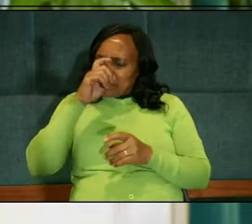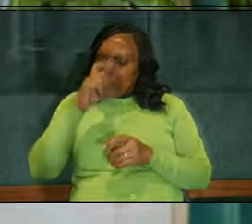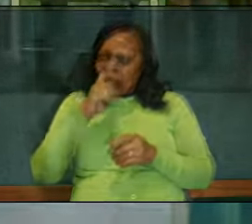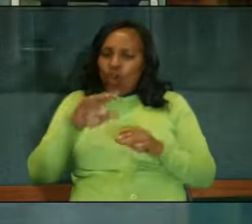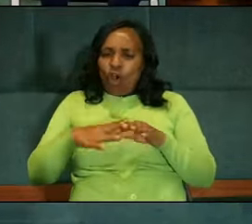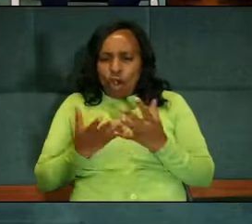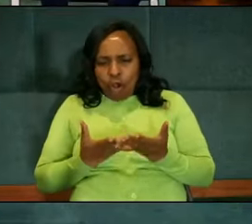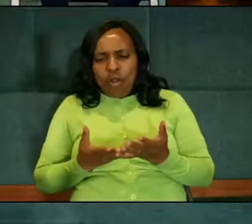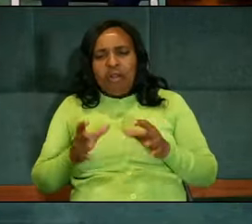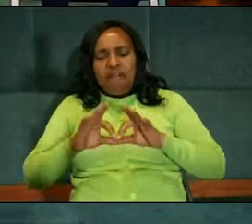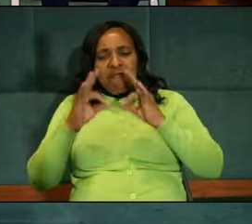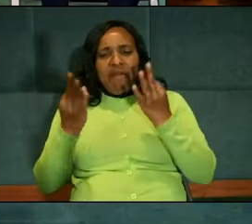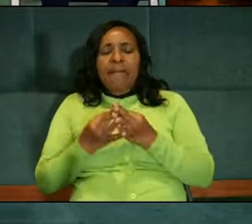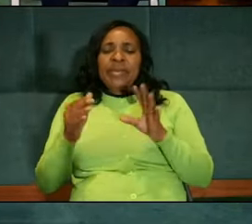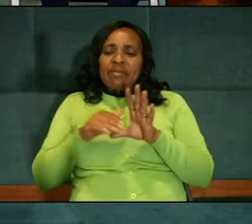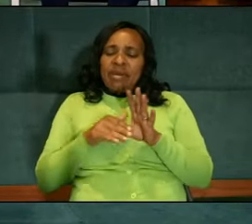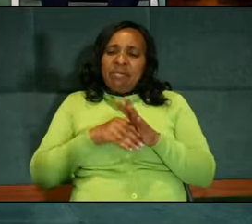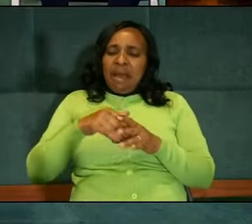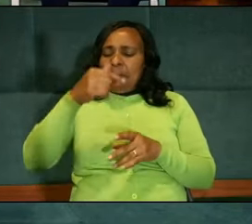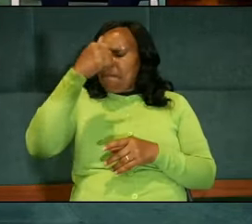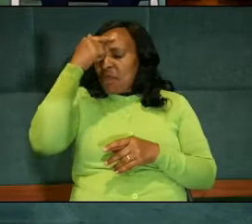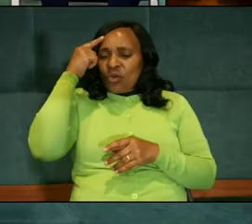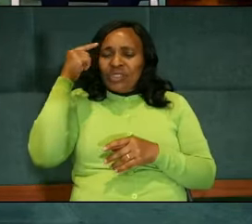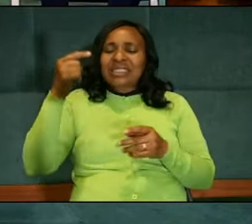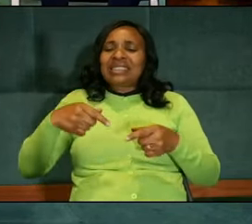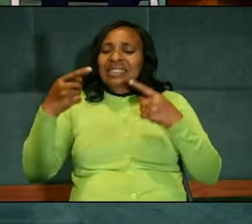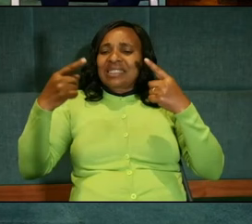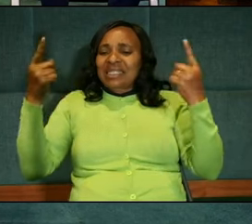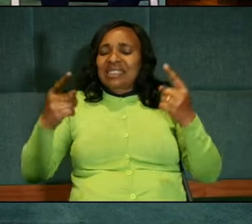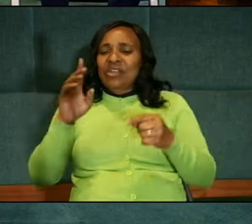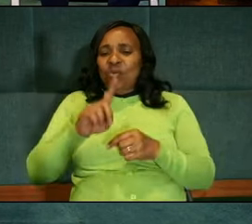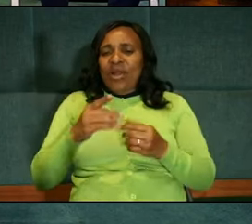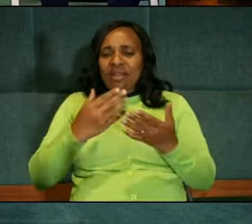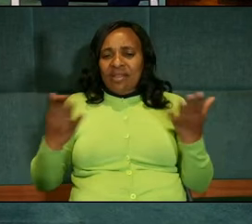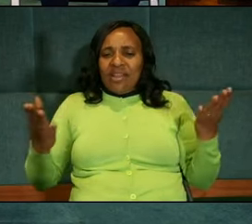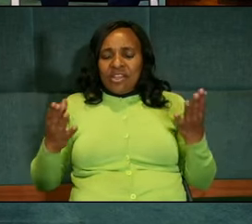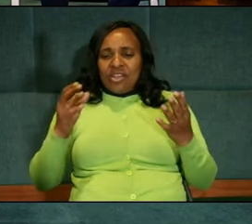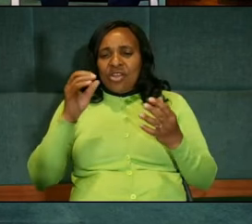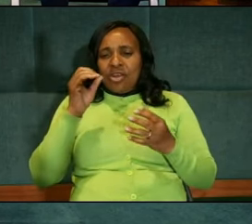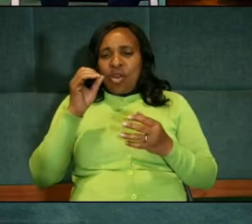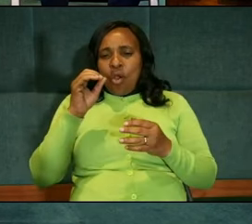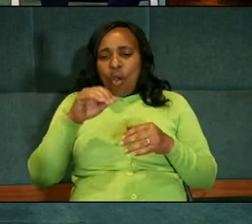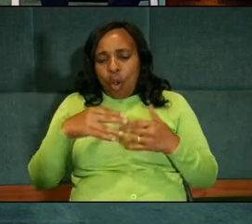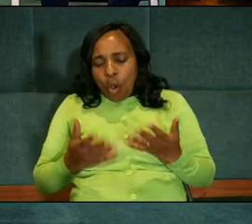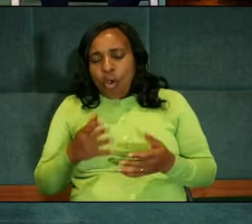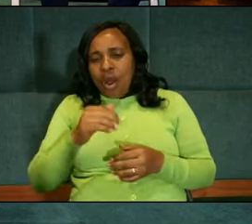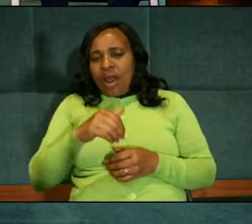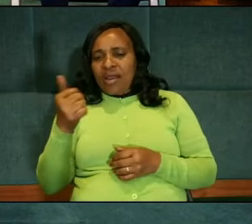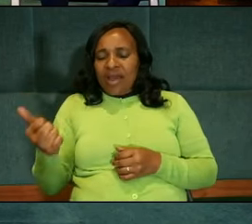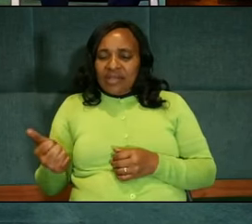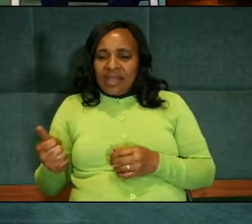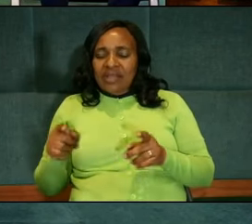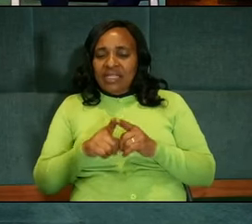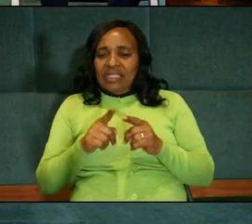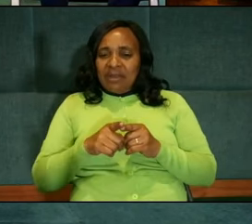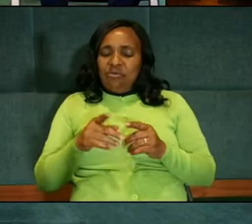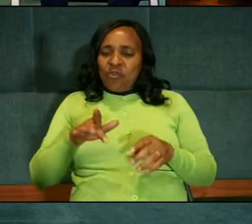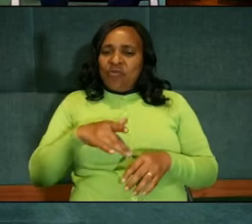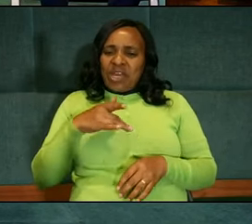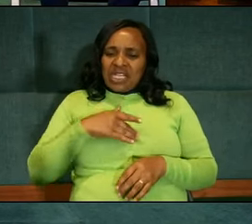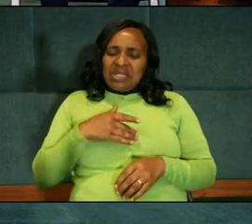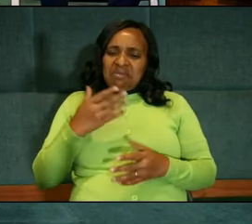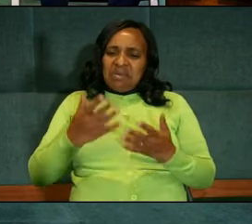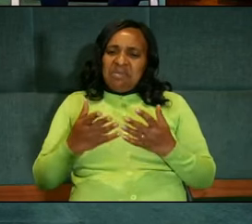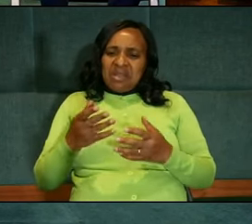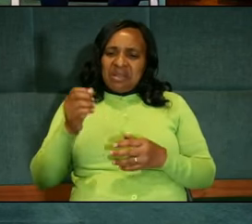friend just because they've succeeded in one thing or the other, or you felt maybe, as Brenda has told us, you felt that maybe